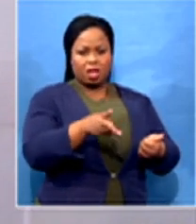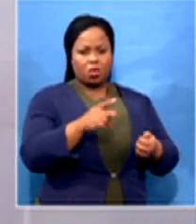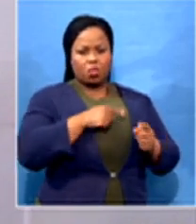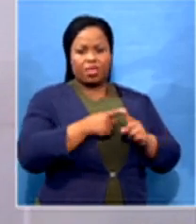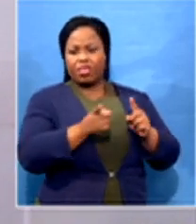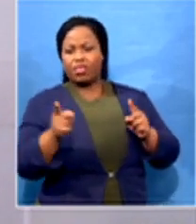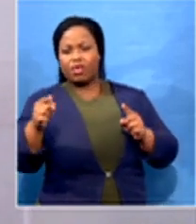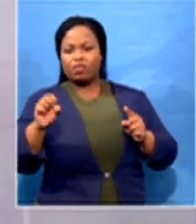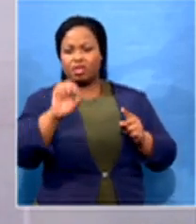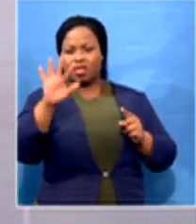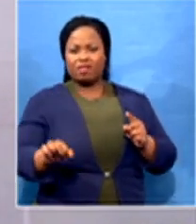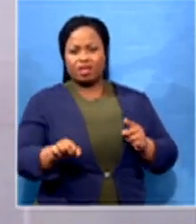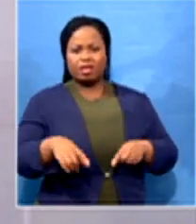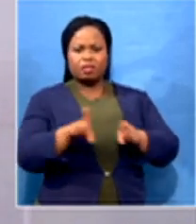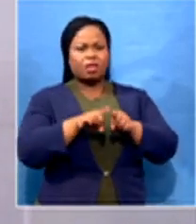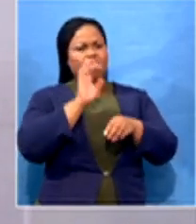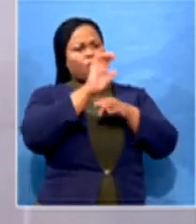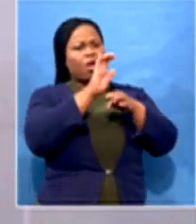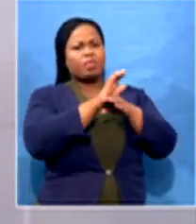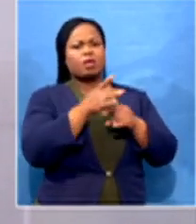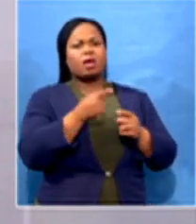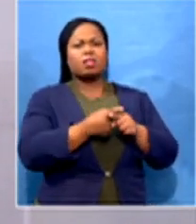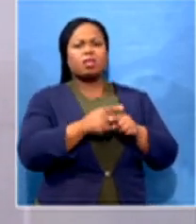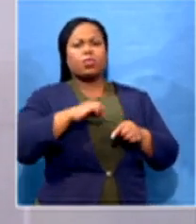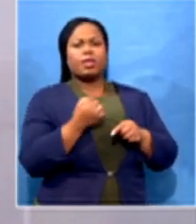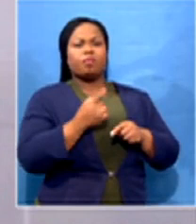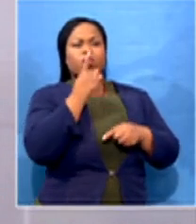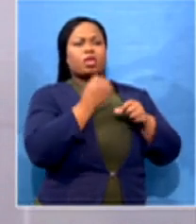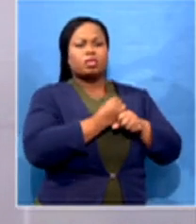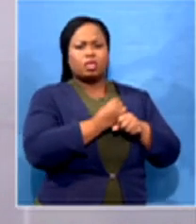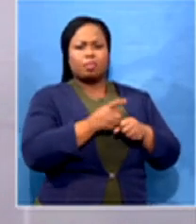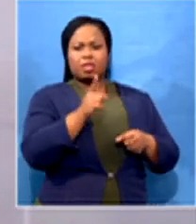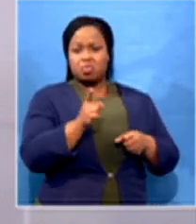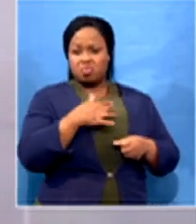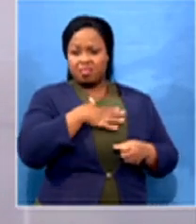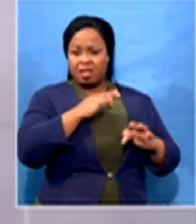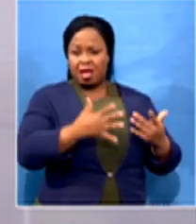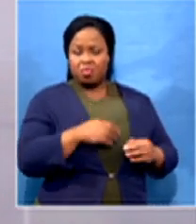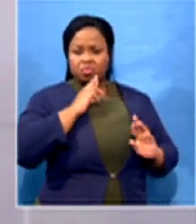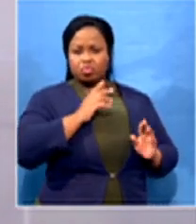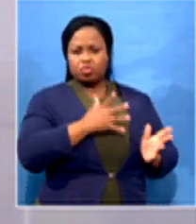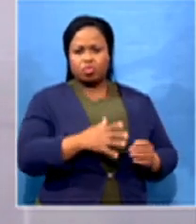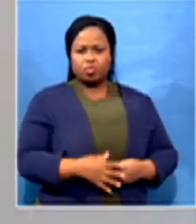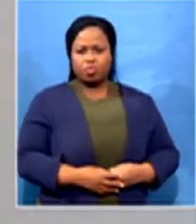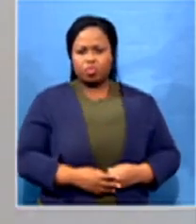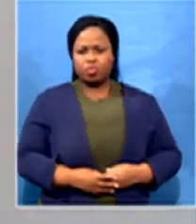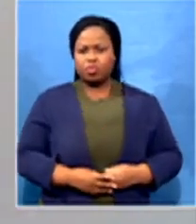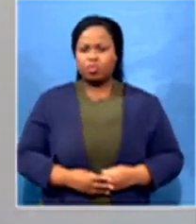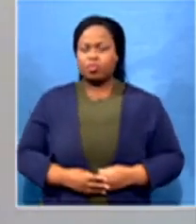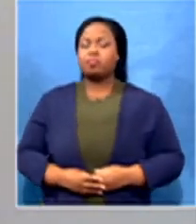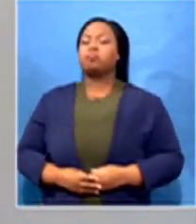for South African runners like they did the foreign runners. What was your reaction to seeing that kind of response?